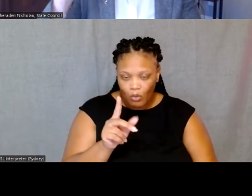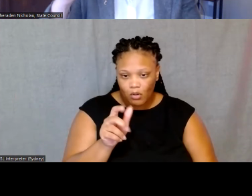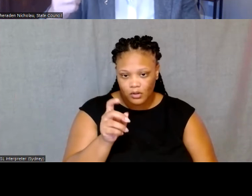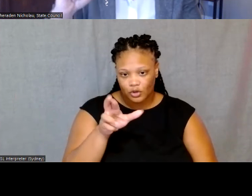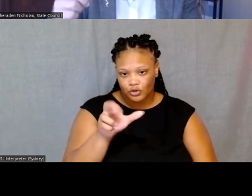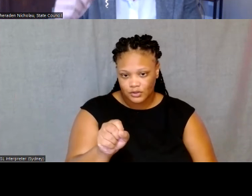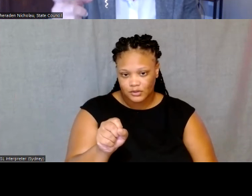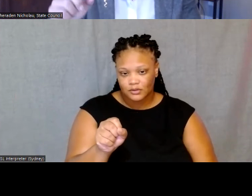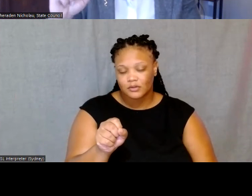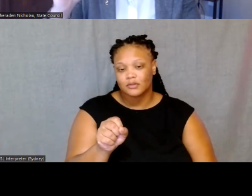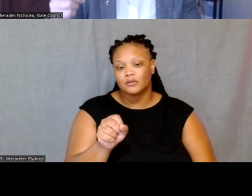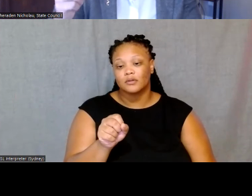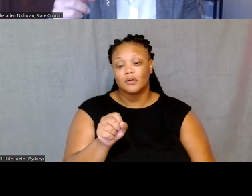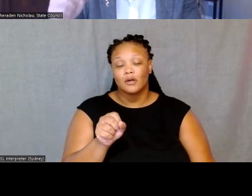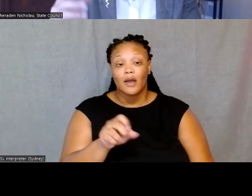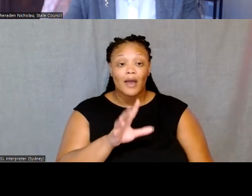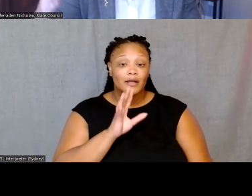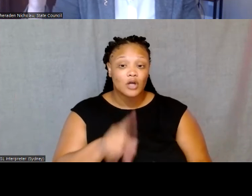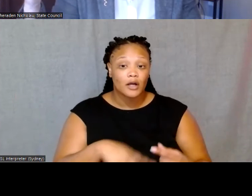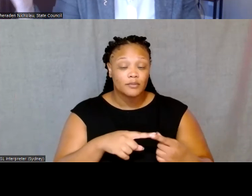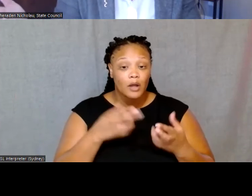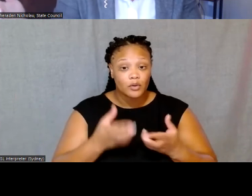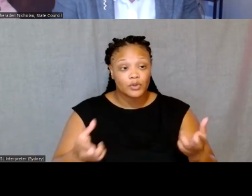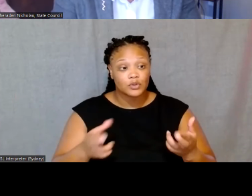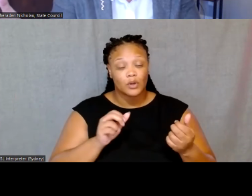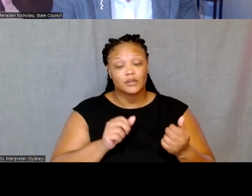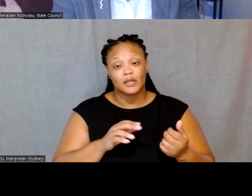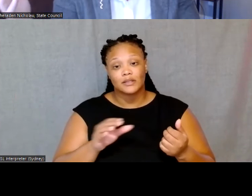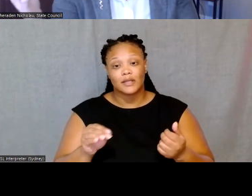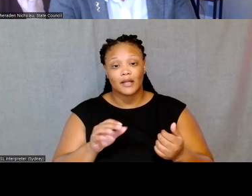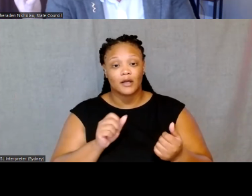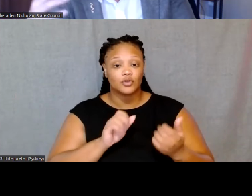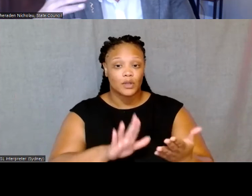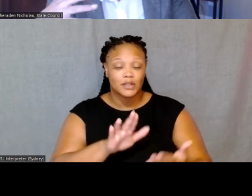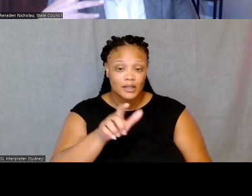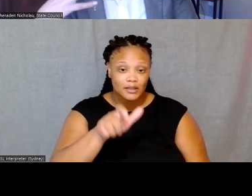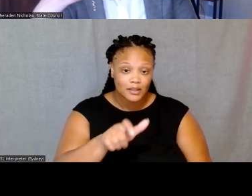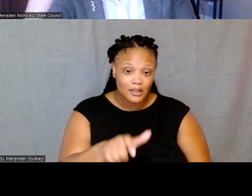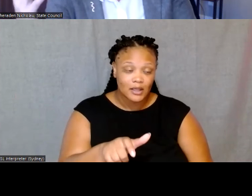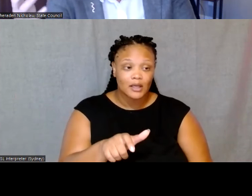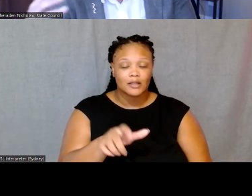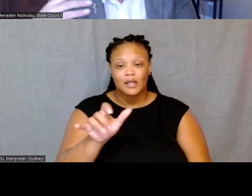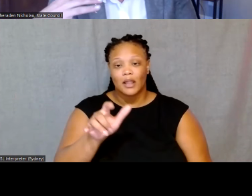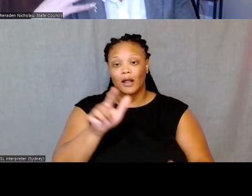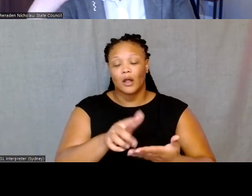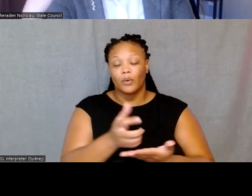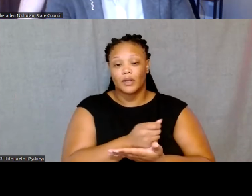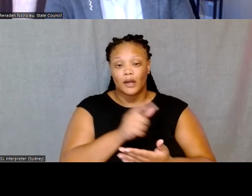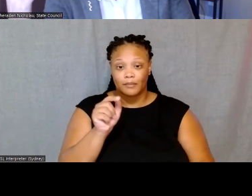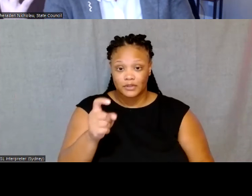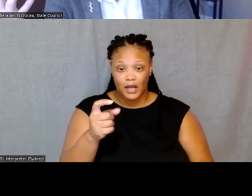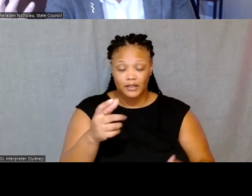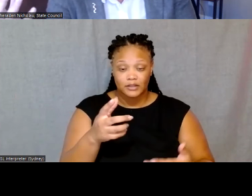talked about the resources to address the need, housing models that include low-income housing tax credits, that include